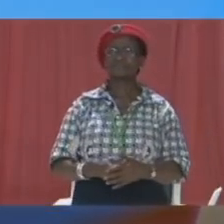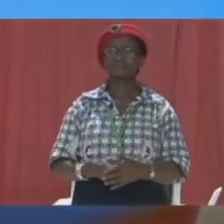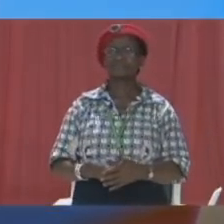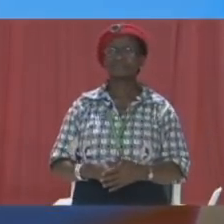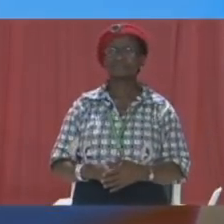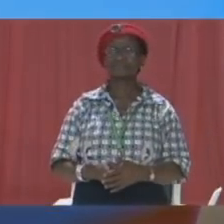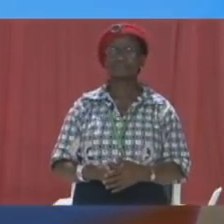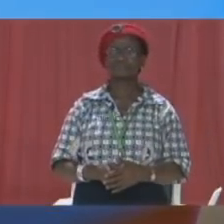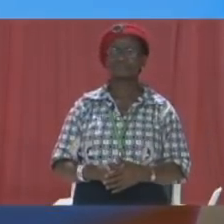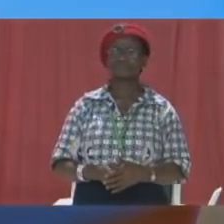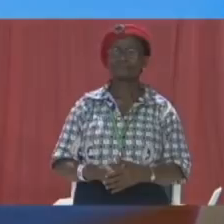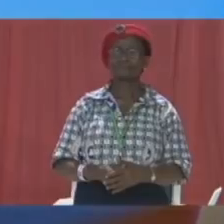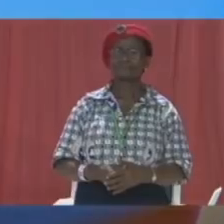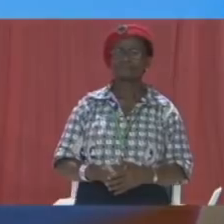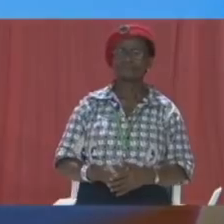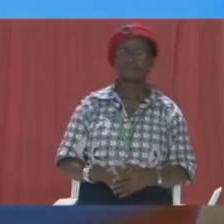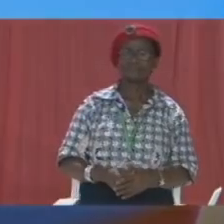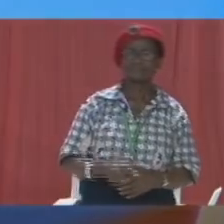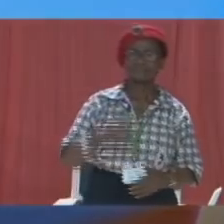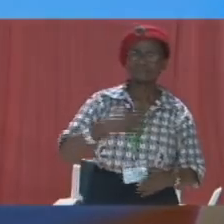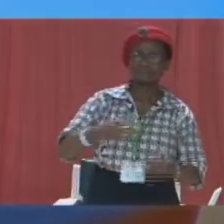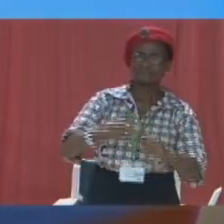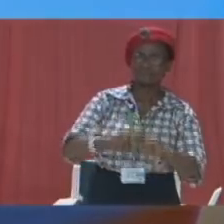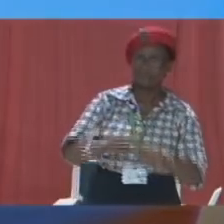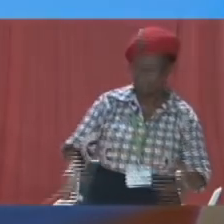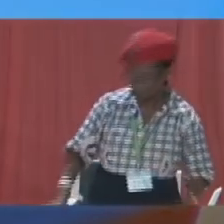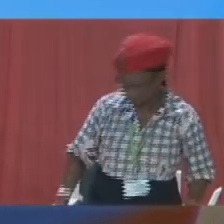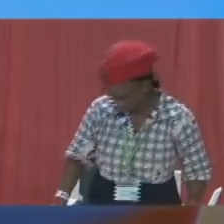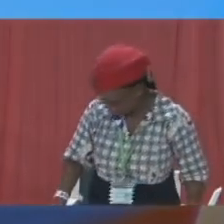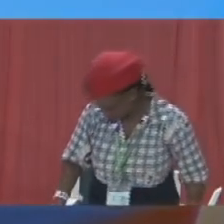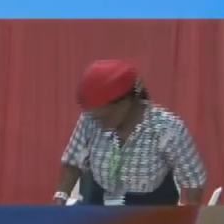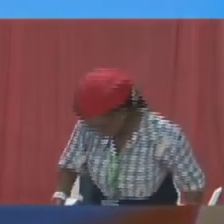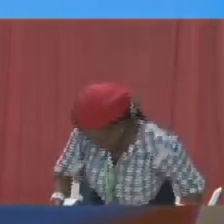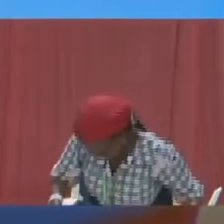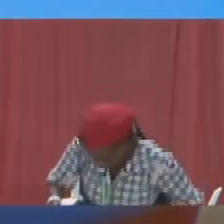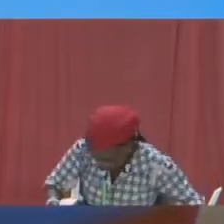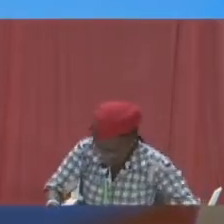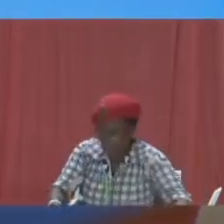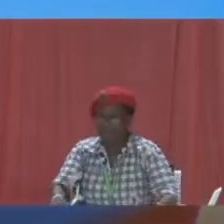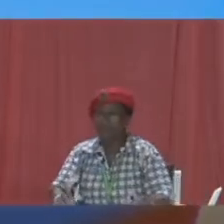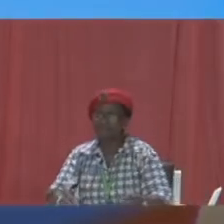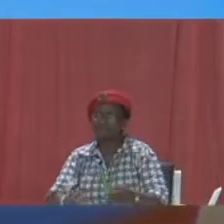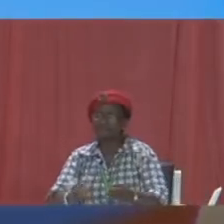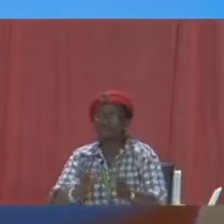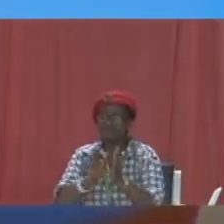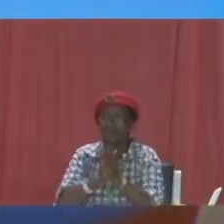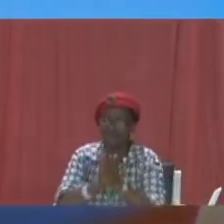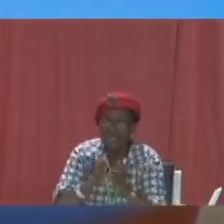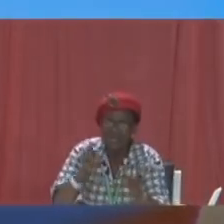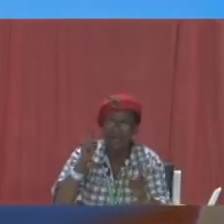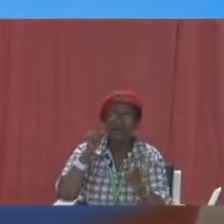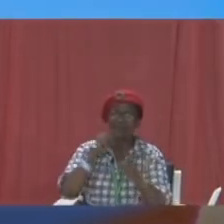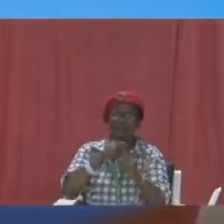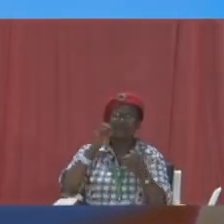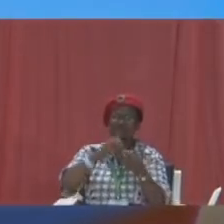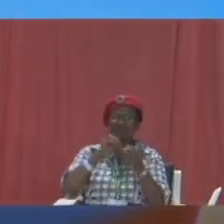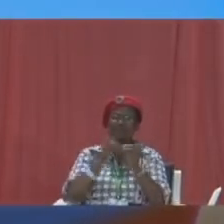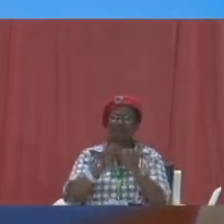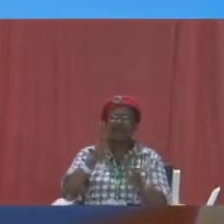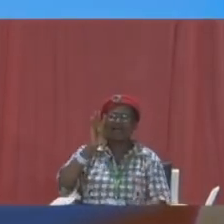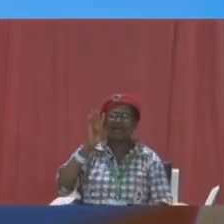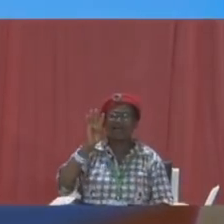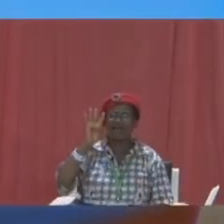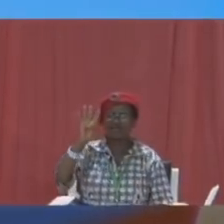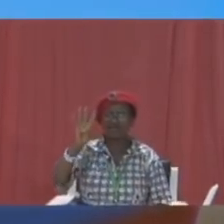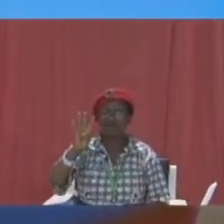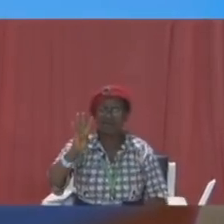So I hope you have written down your prayer point number 4. Goro pe ti ko koko ebe adura kerin. Father, give me